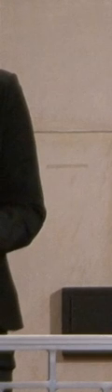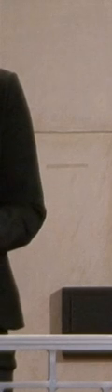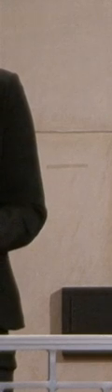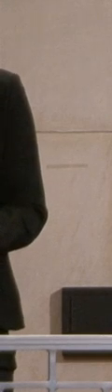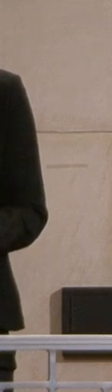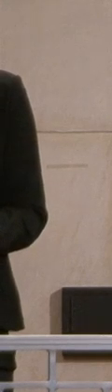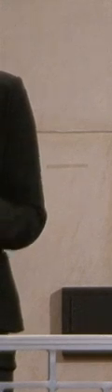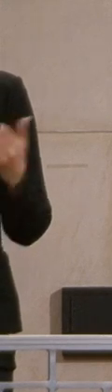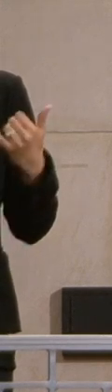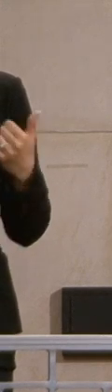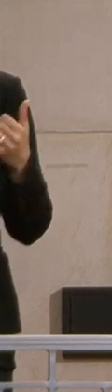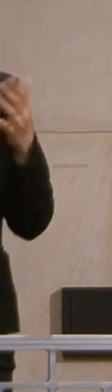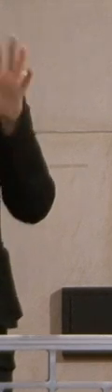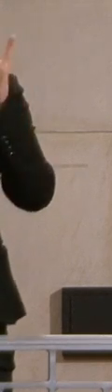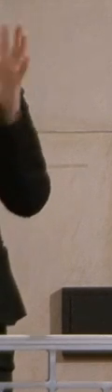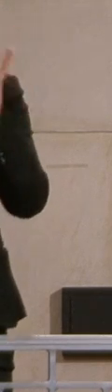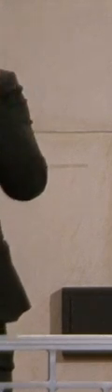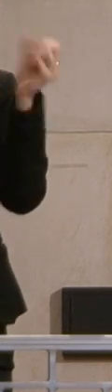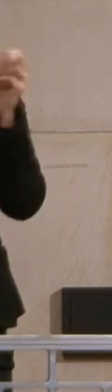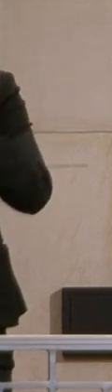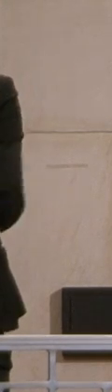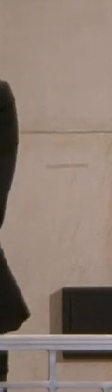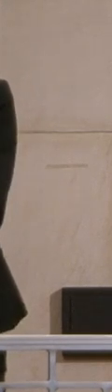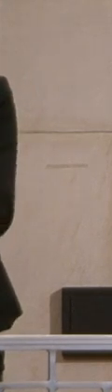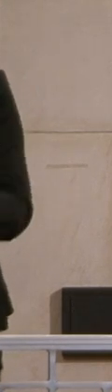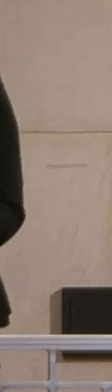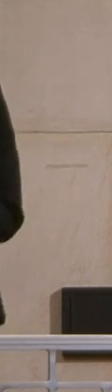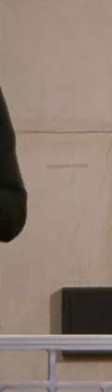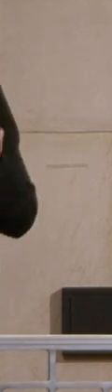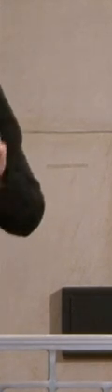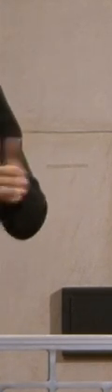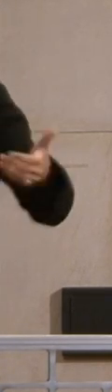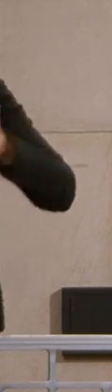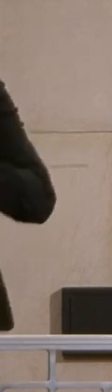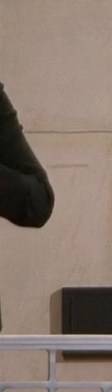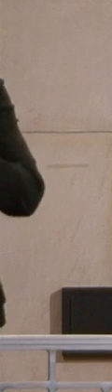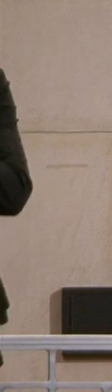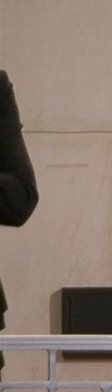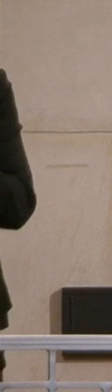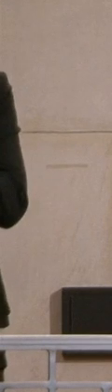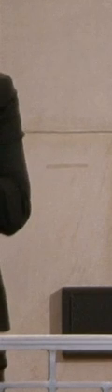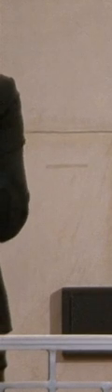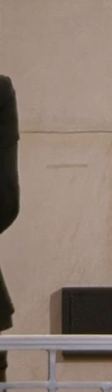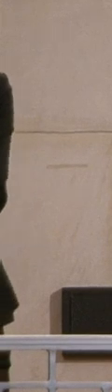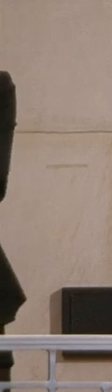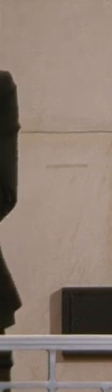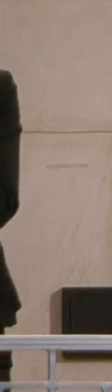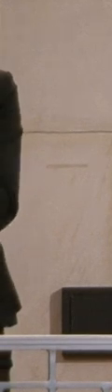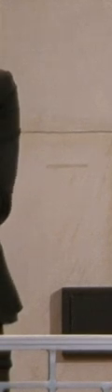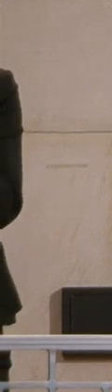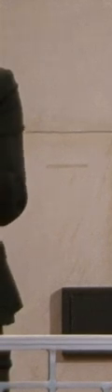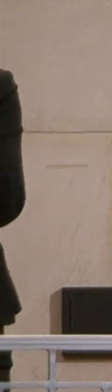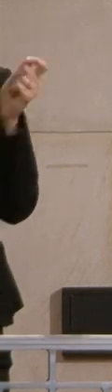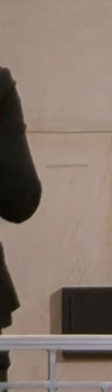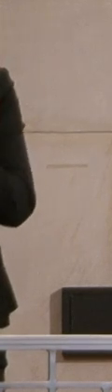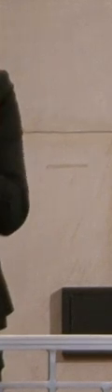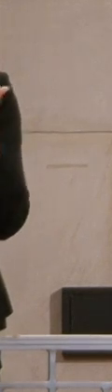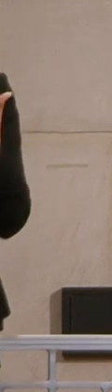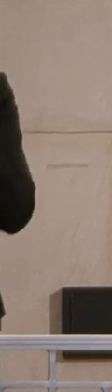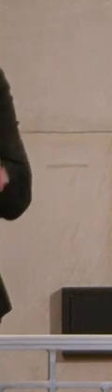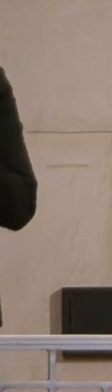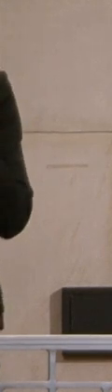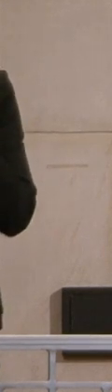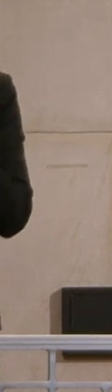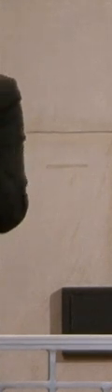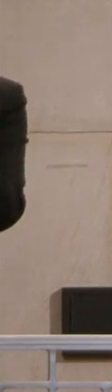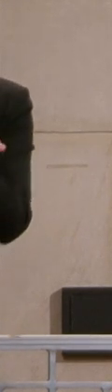administration. And that's a belief that we can actually come together and work together to make change and to make our country better and more welcoming